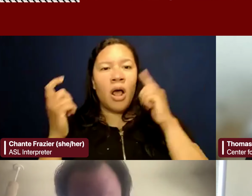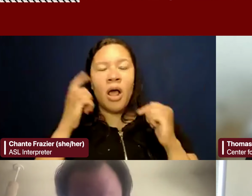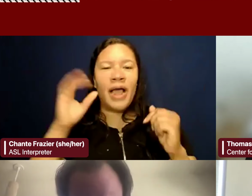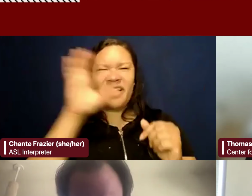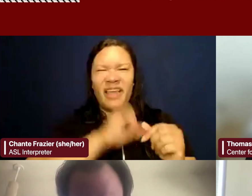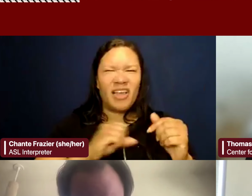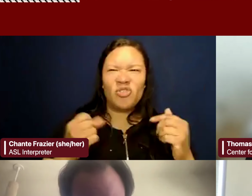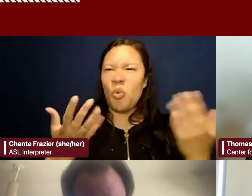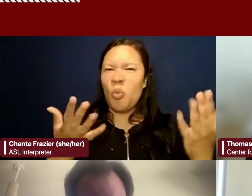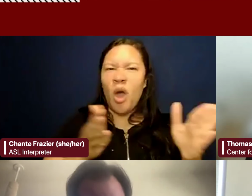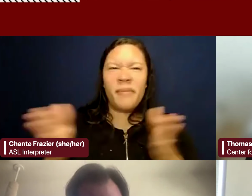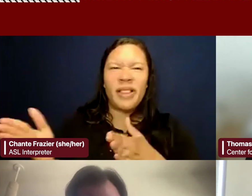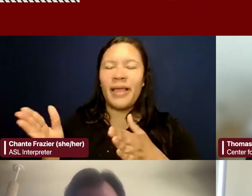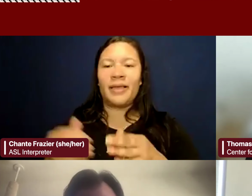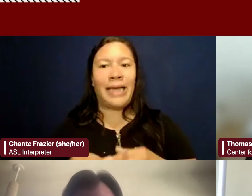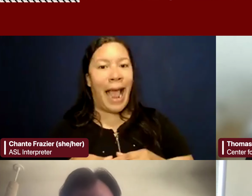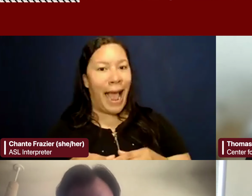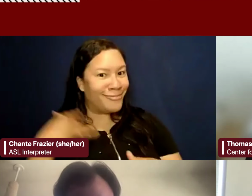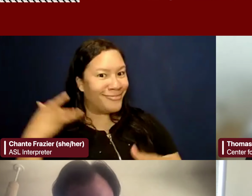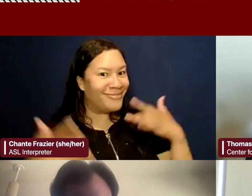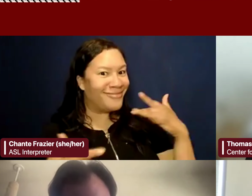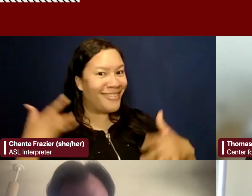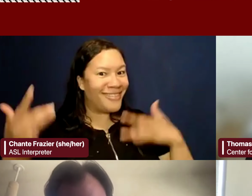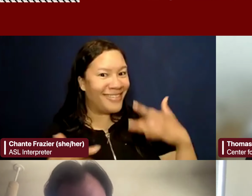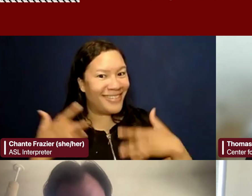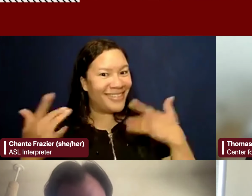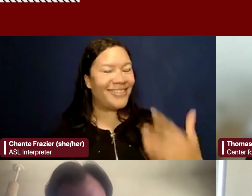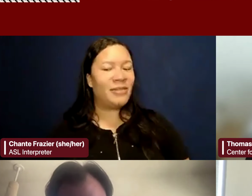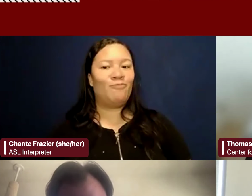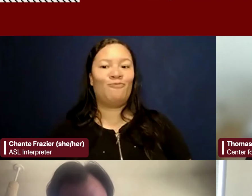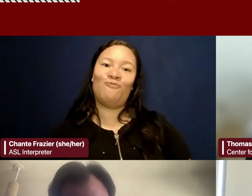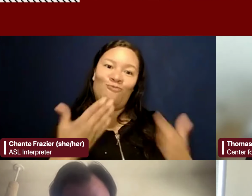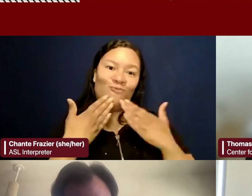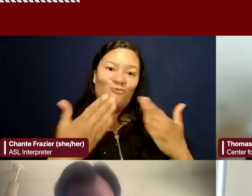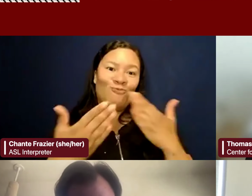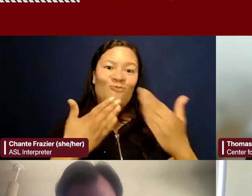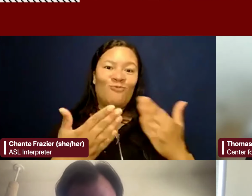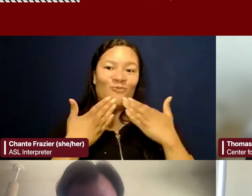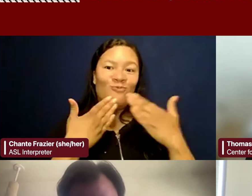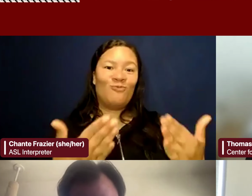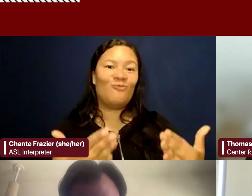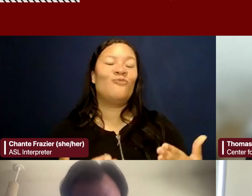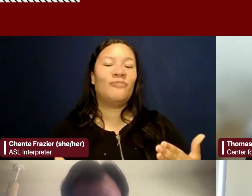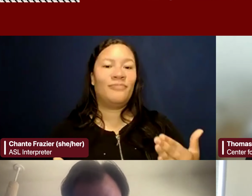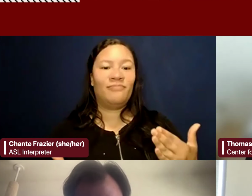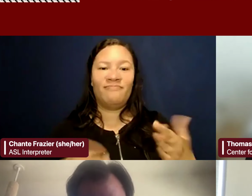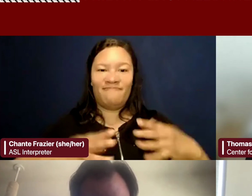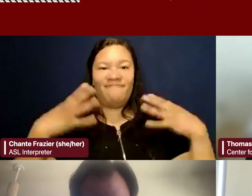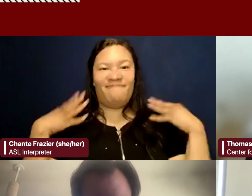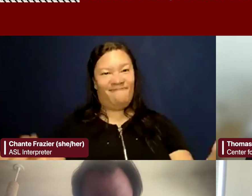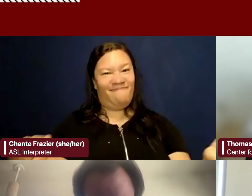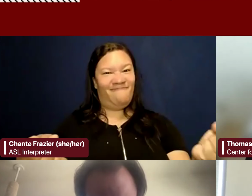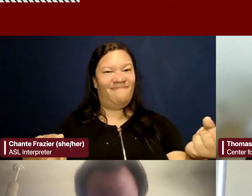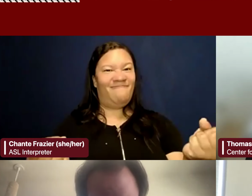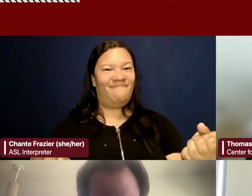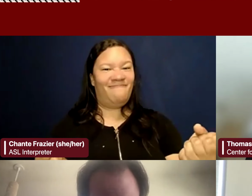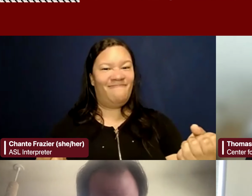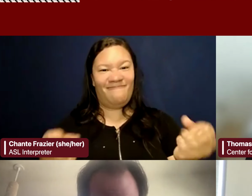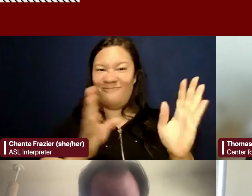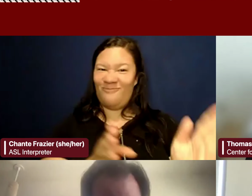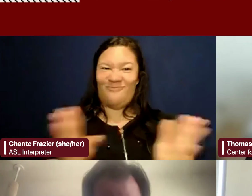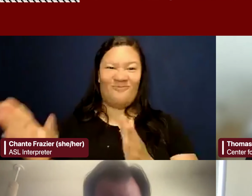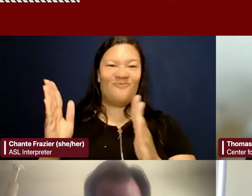Stefan, incredibly exciting, and much gratitude from all of us for the bravery of the organizers